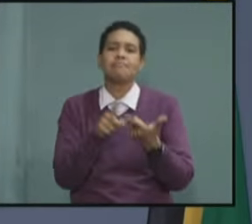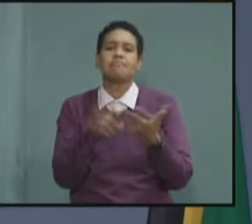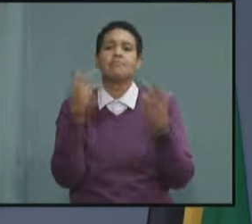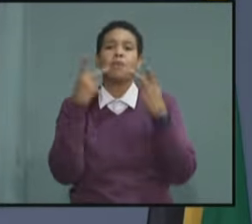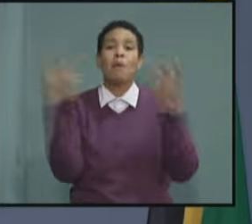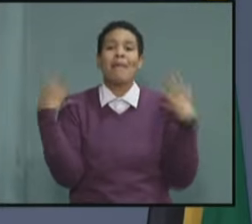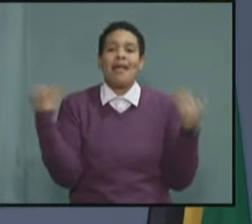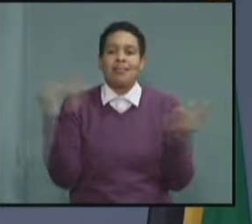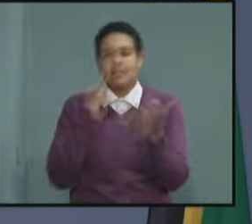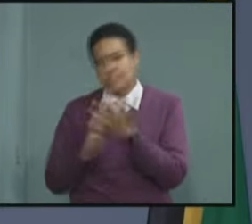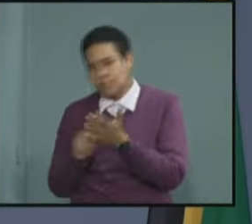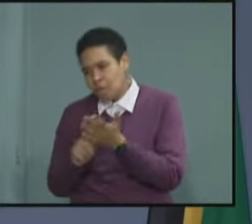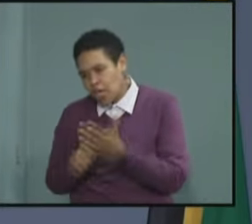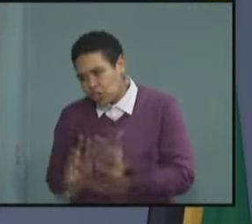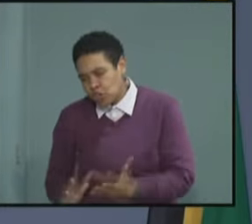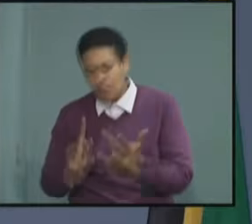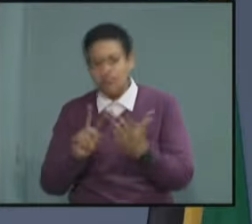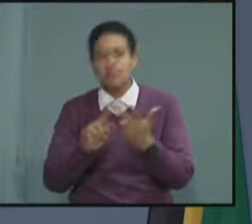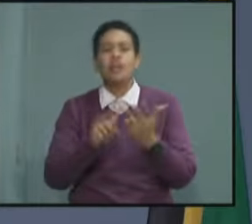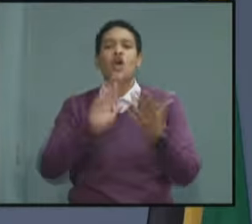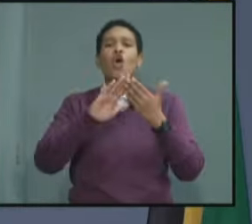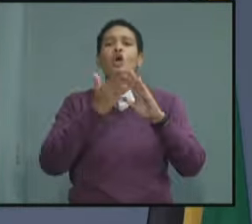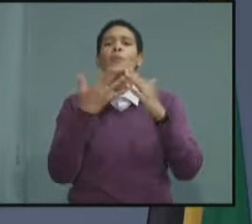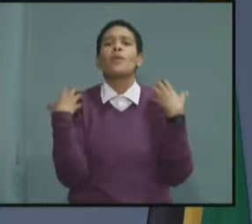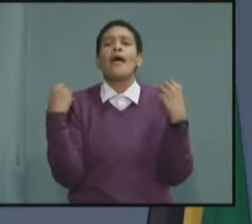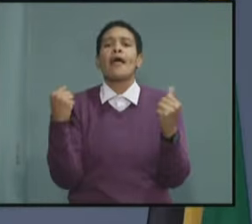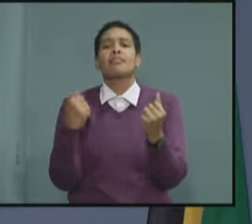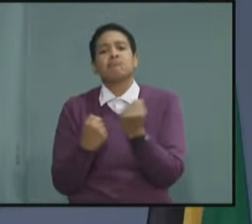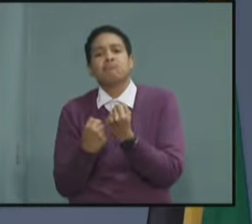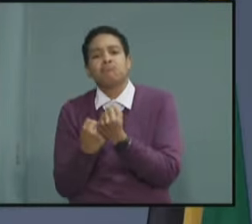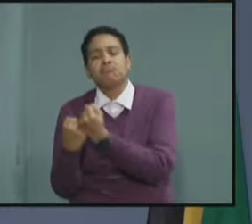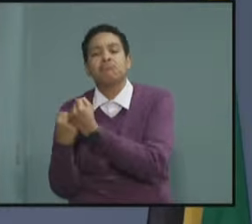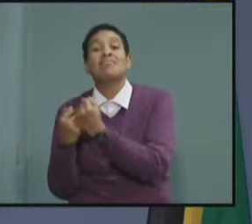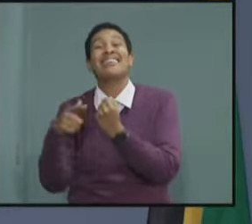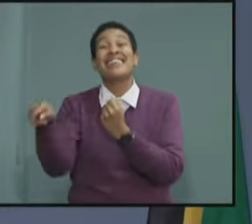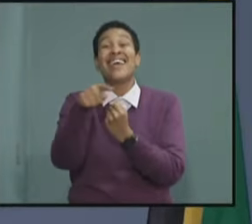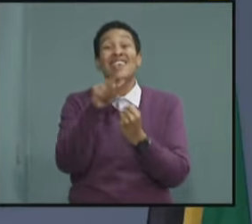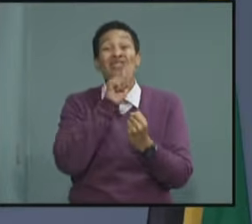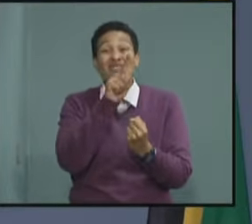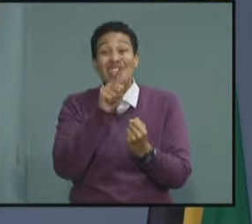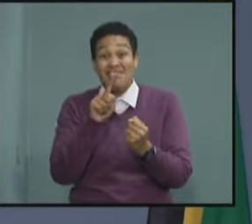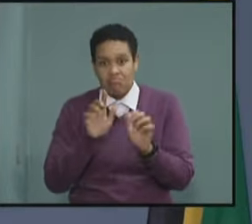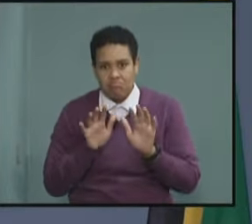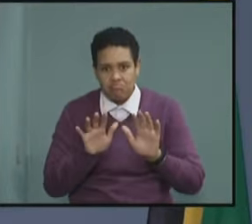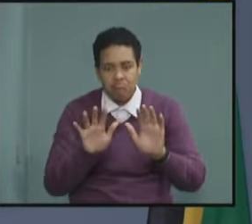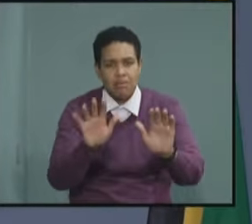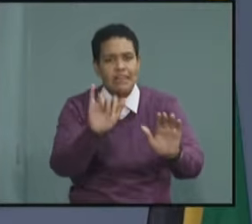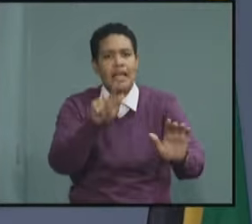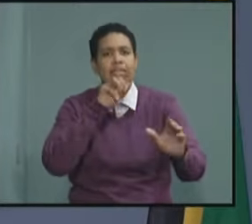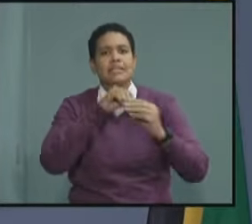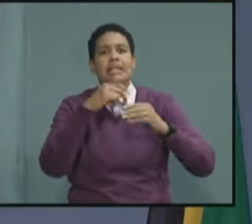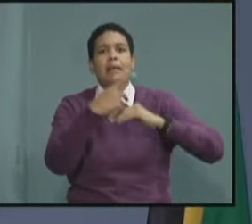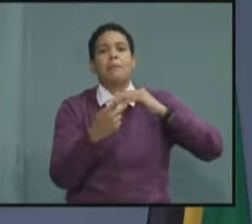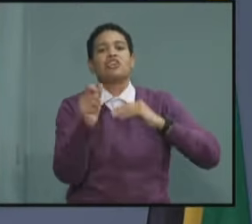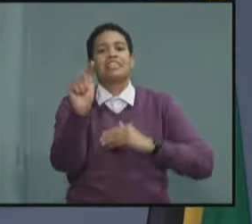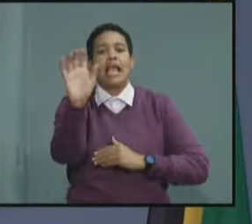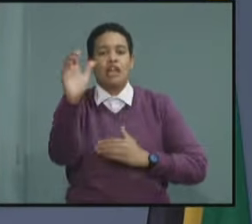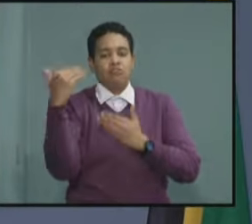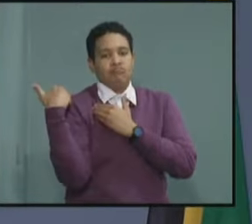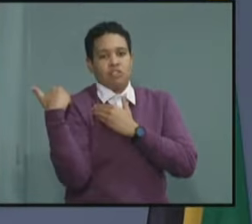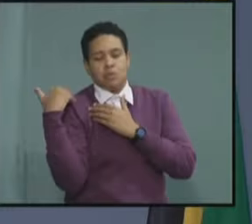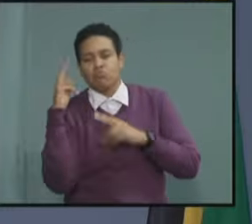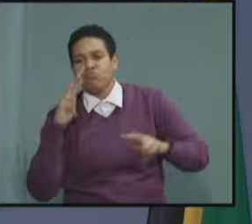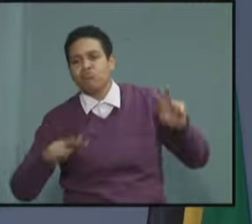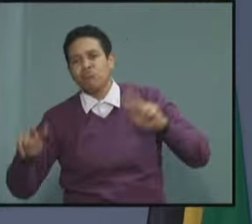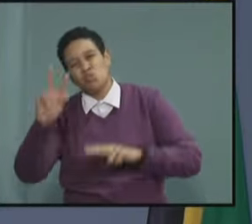health inspectors, and community health aides, and they are in fact driving that charge in the parish of St. Catherine.